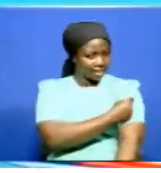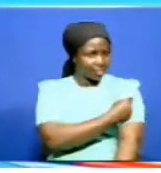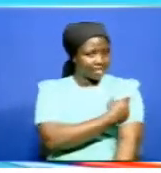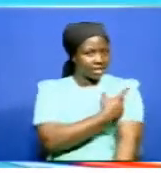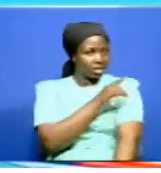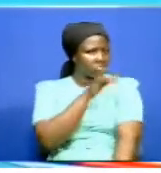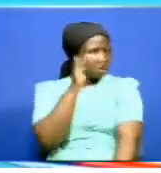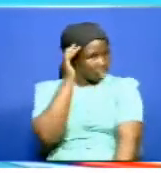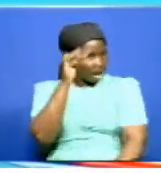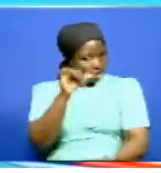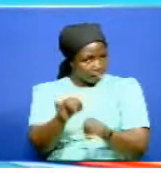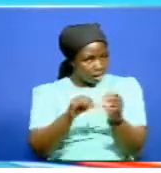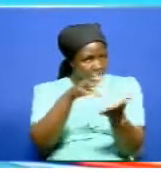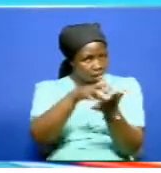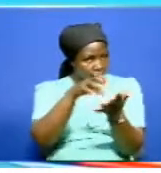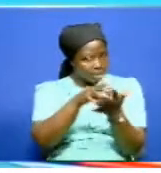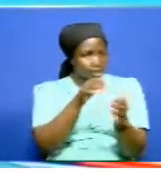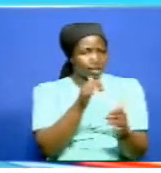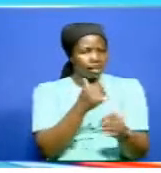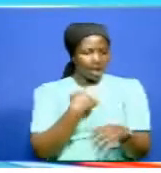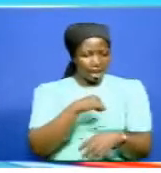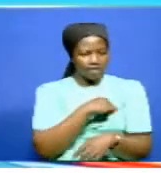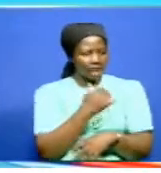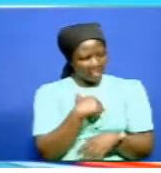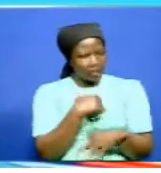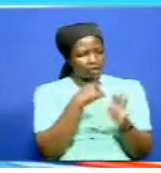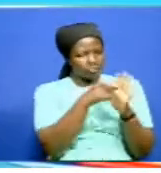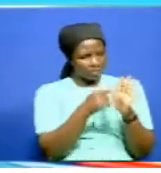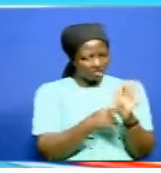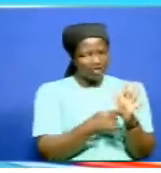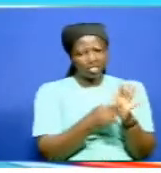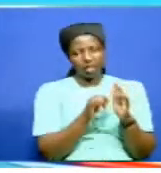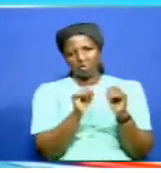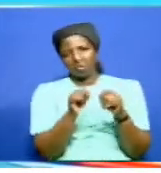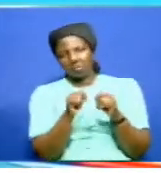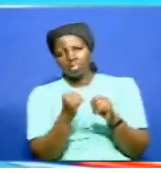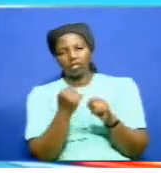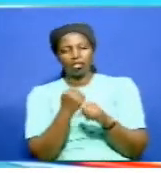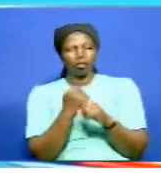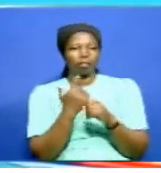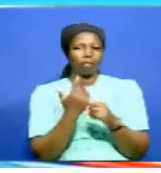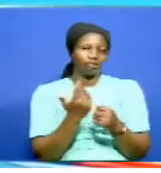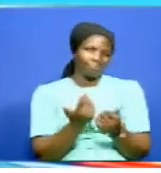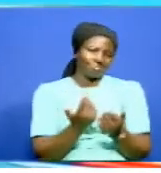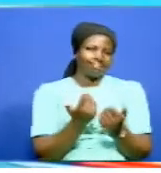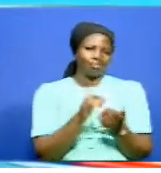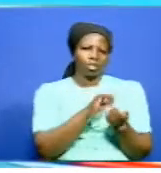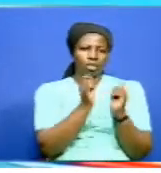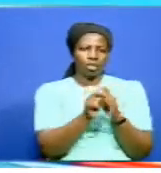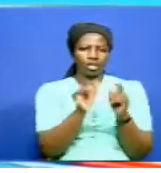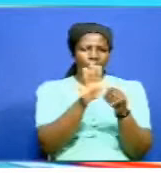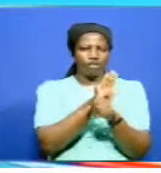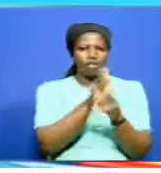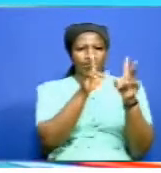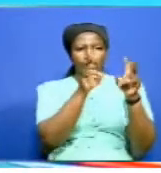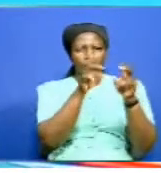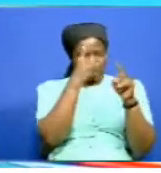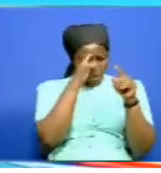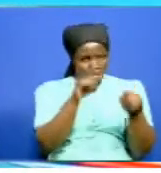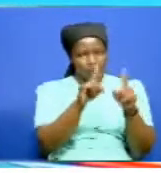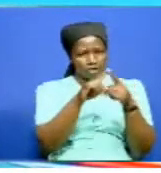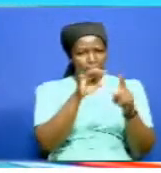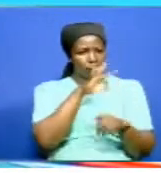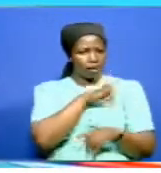hear about a case that we've seen politicians that might decide to circumvent the whole event so that they may benefit for